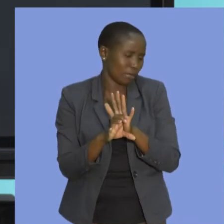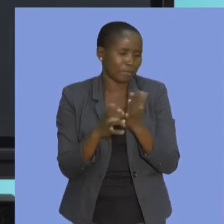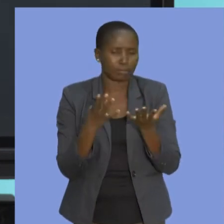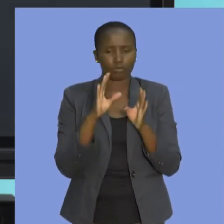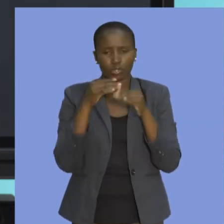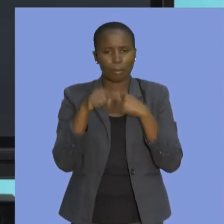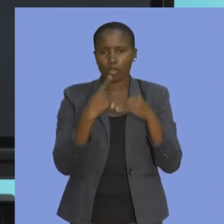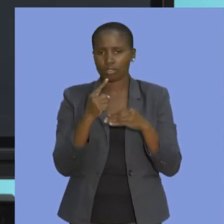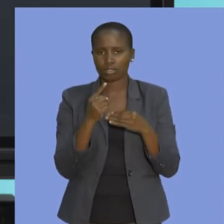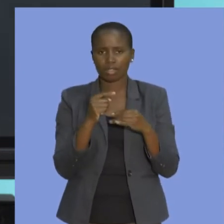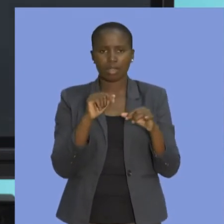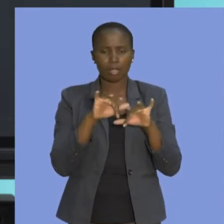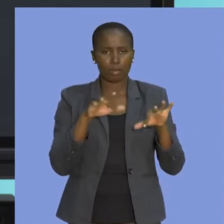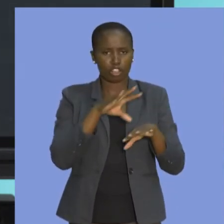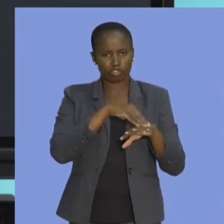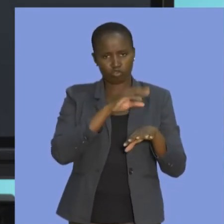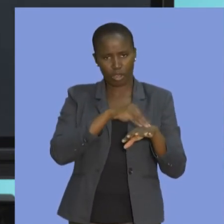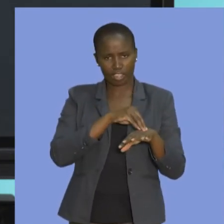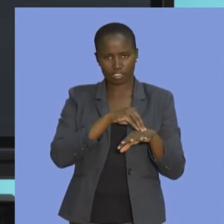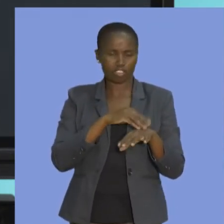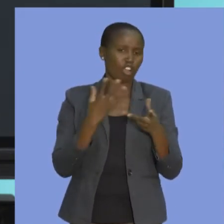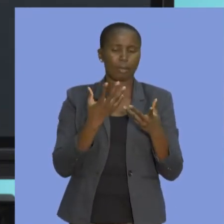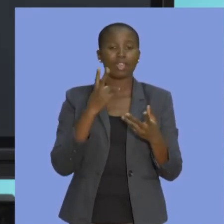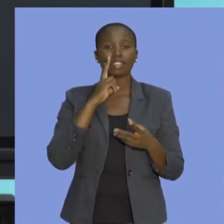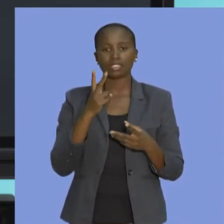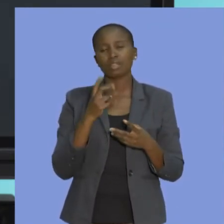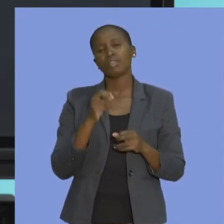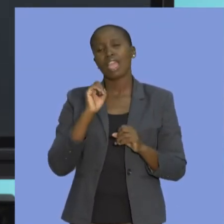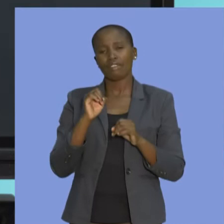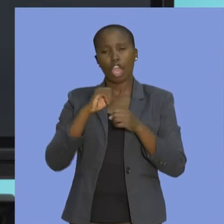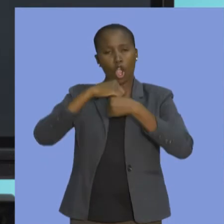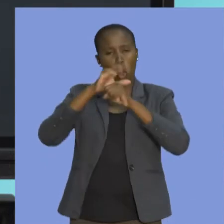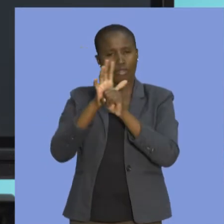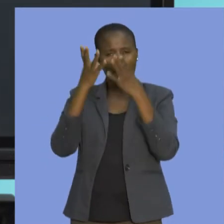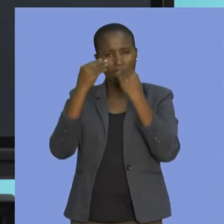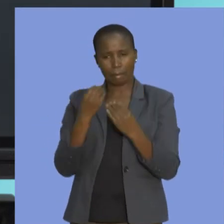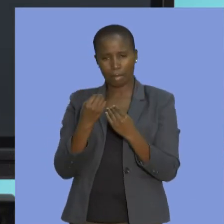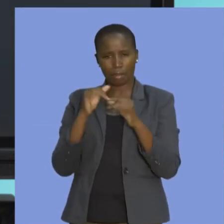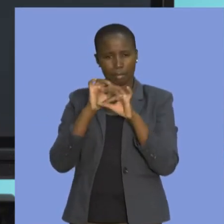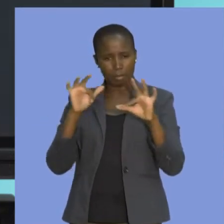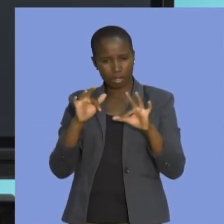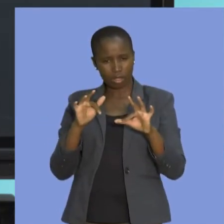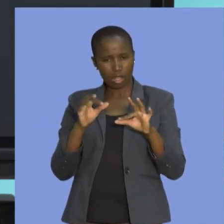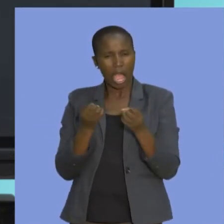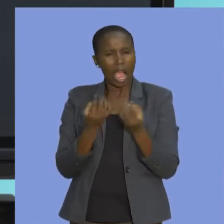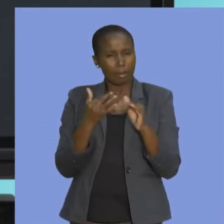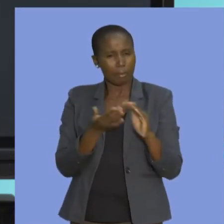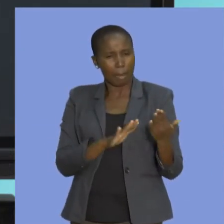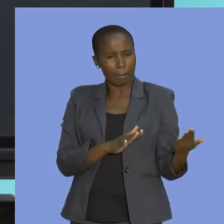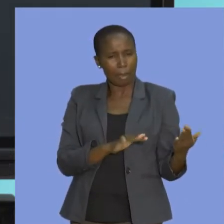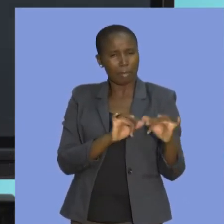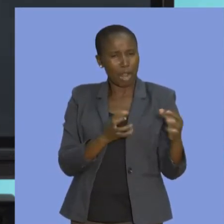our minister reports on the COVID-19, the data is grouped in how many people died from